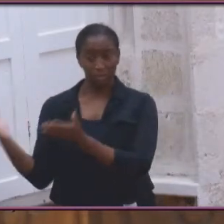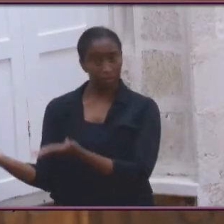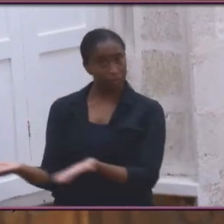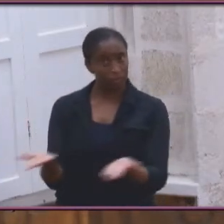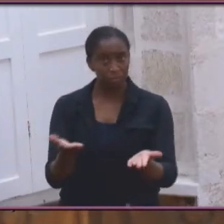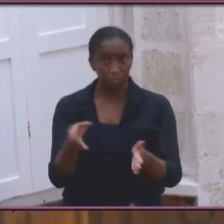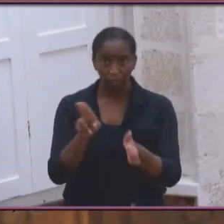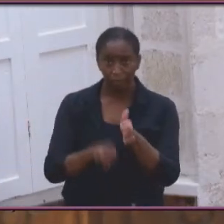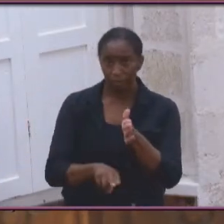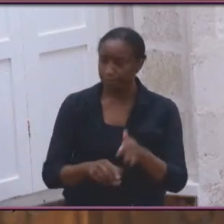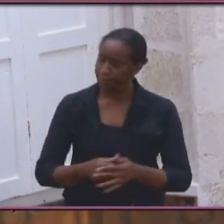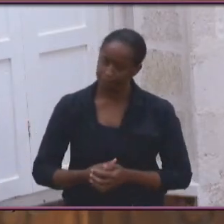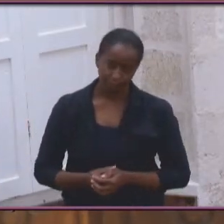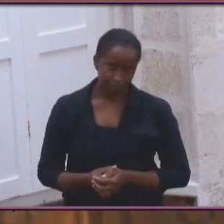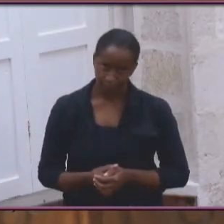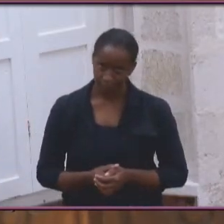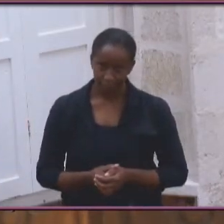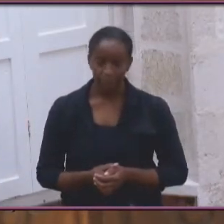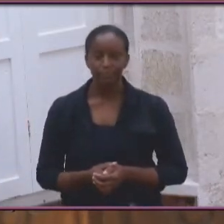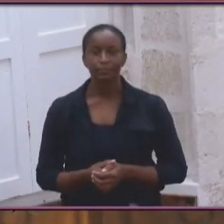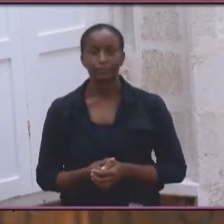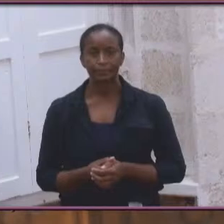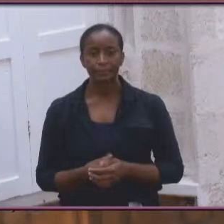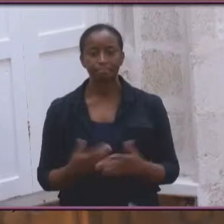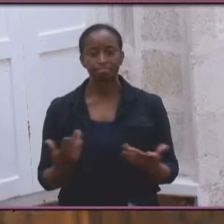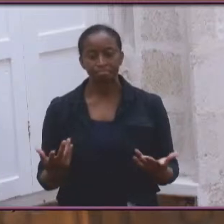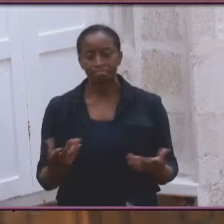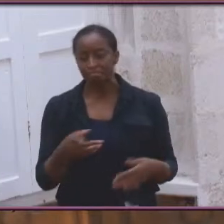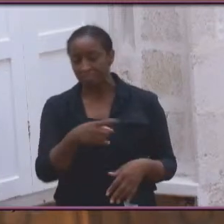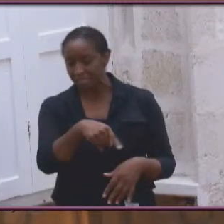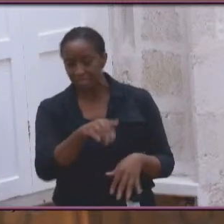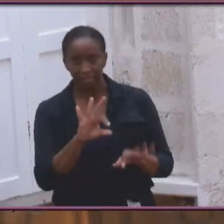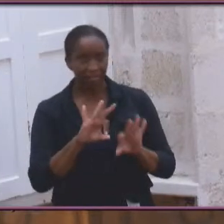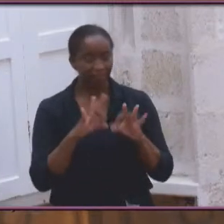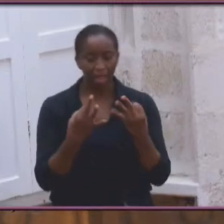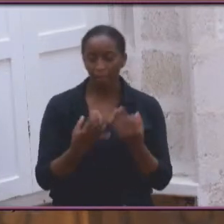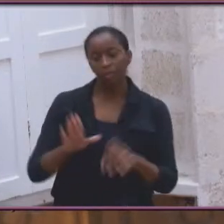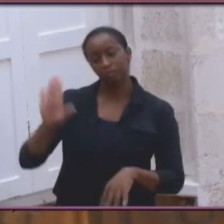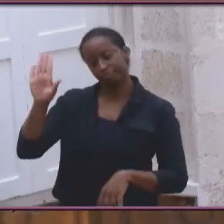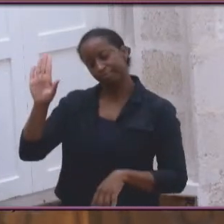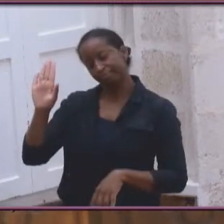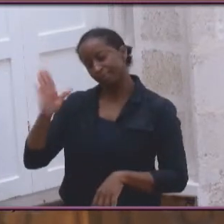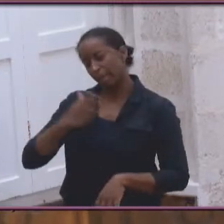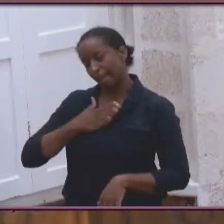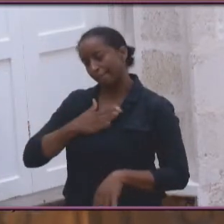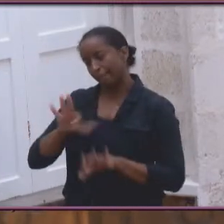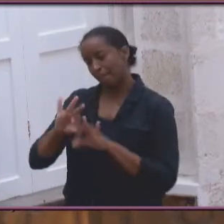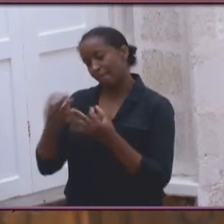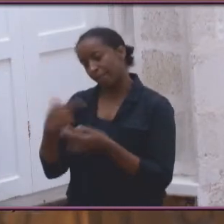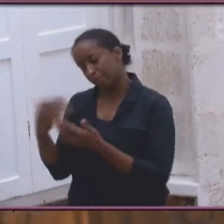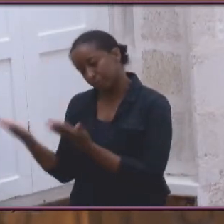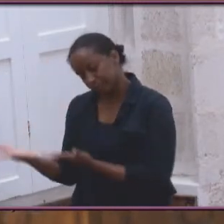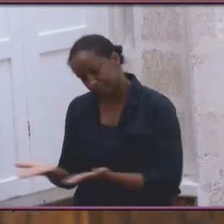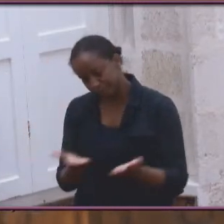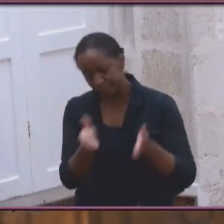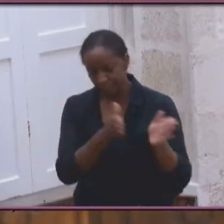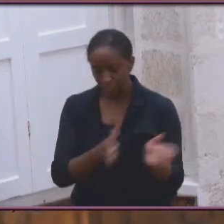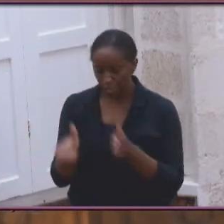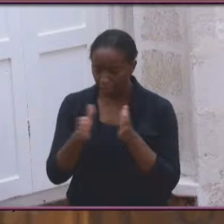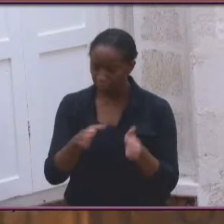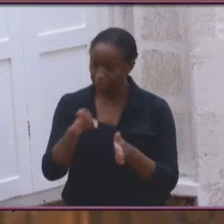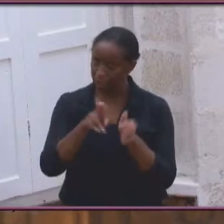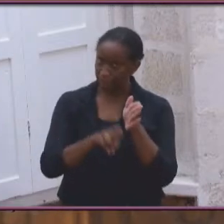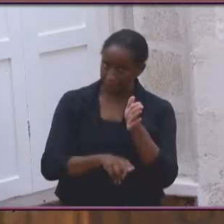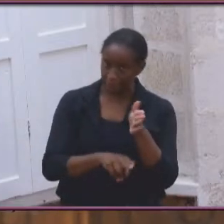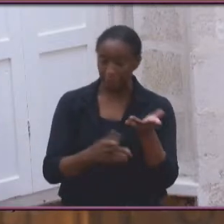bill. And the decision has to be made that we will have to, it's best suited to amend the bill so